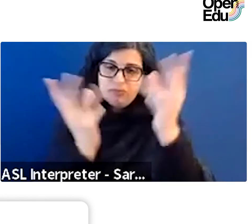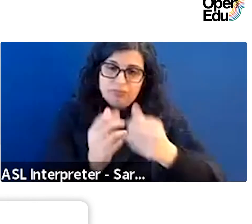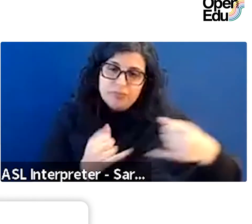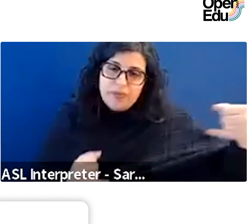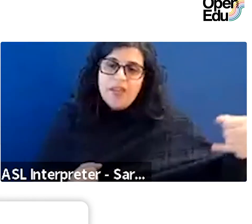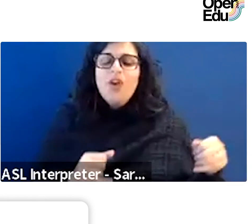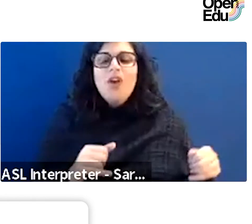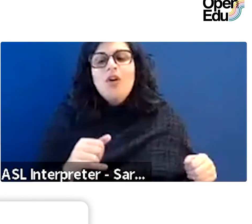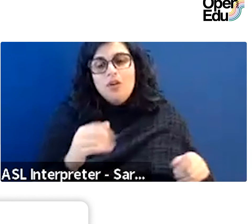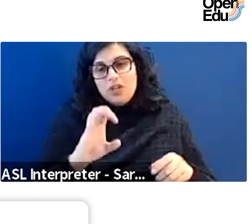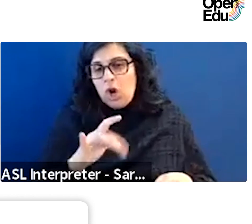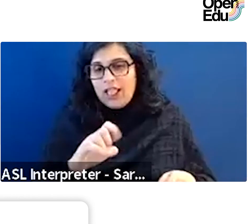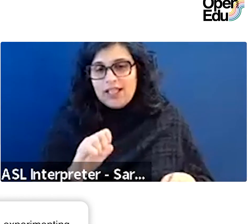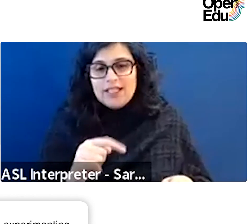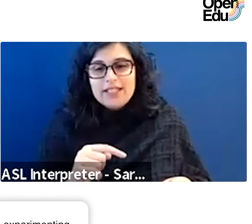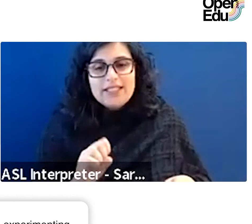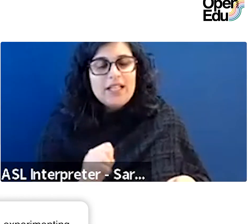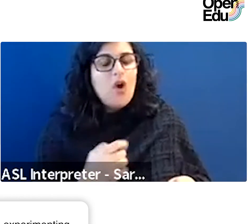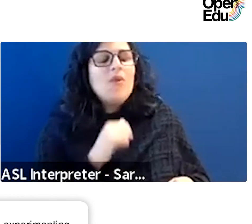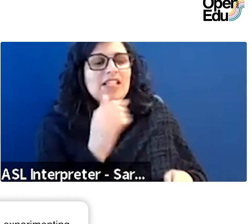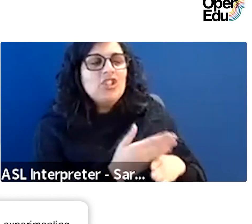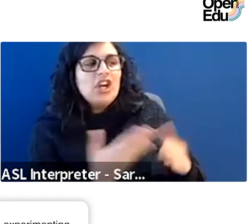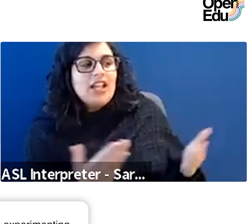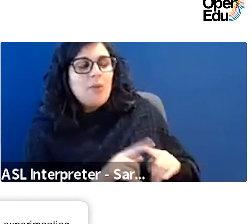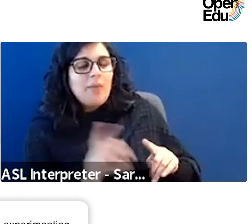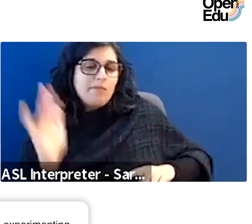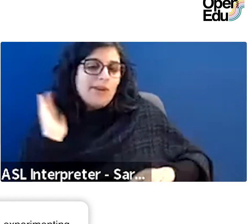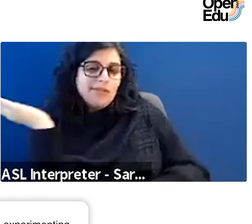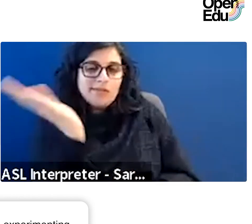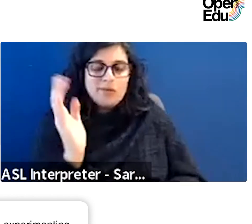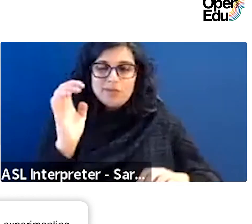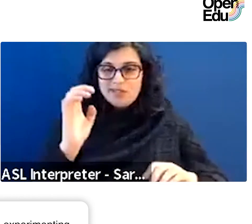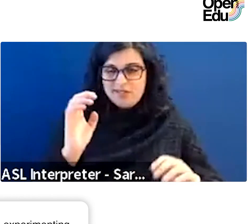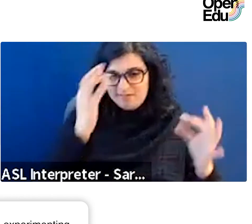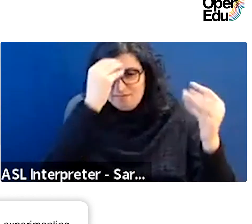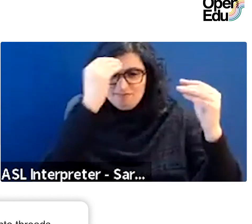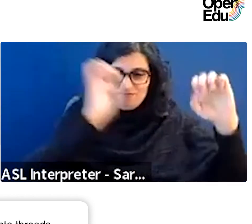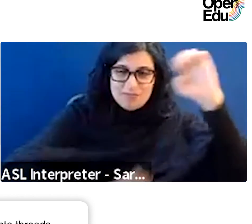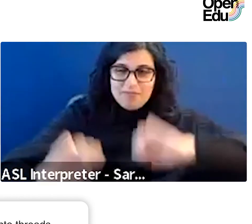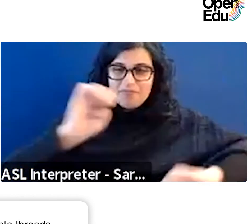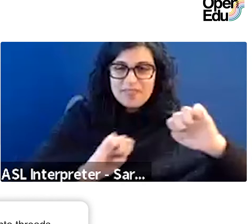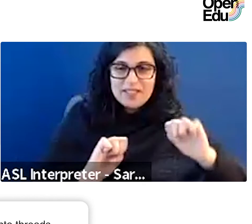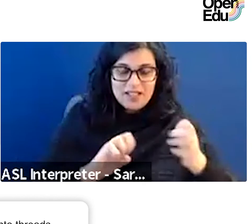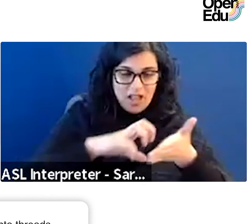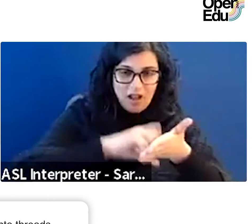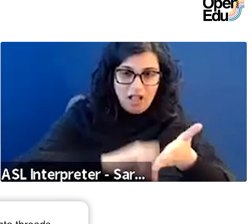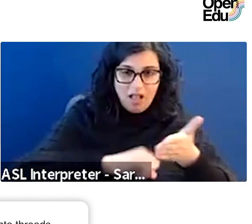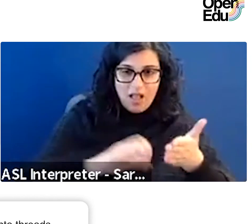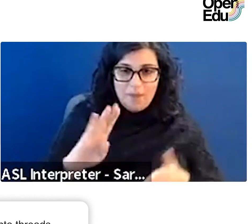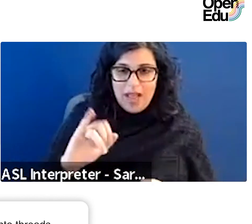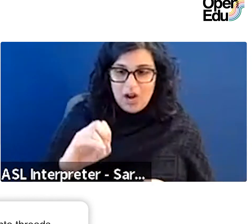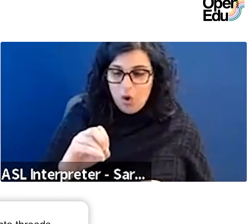previous presentations and slides, we have been experimenting with extruding the bioplastic into